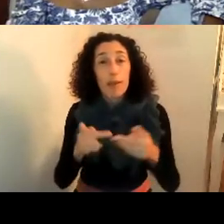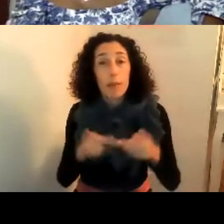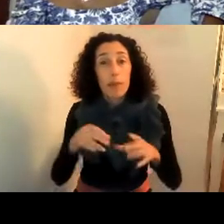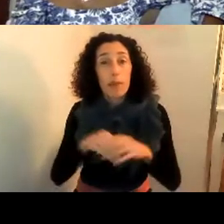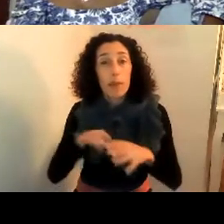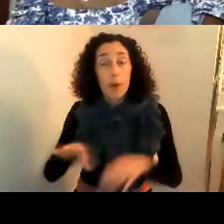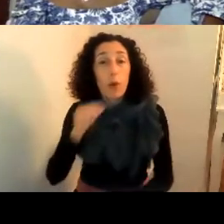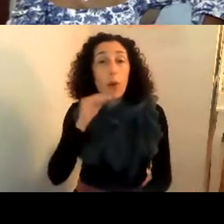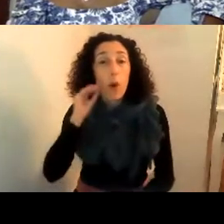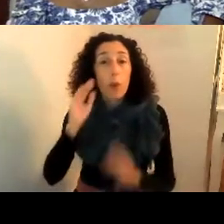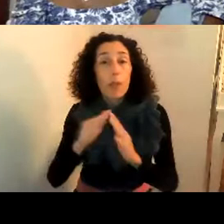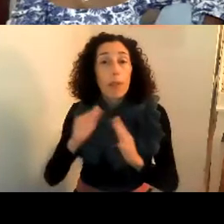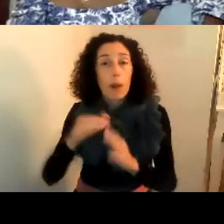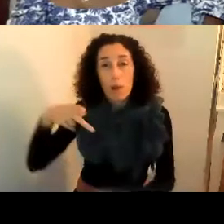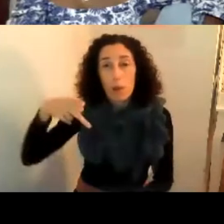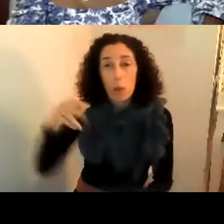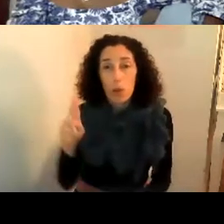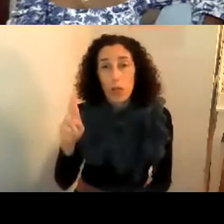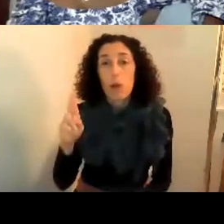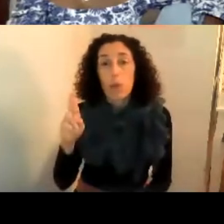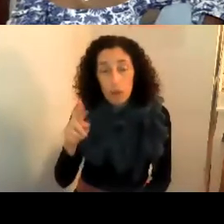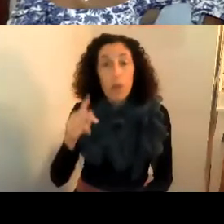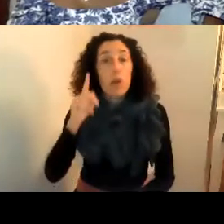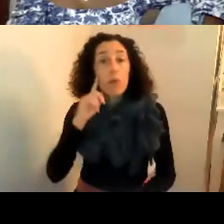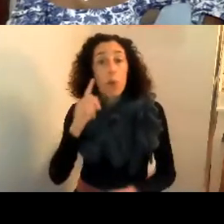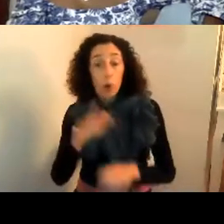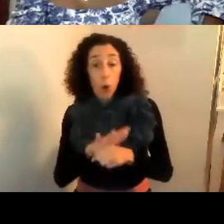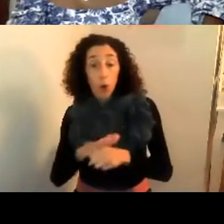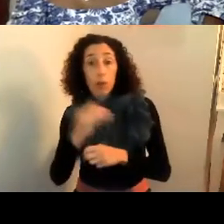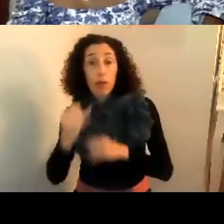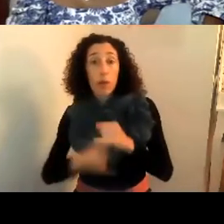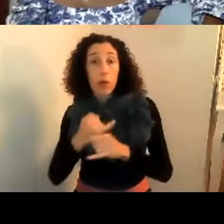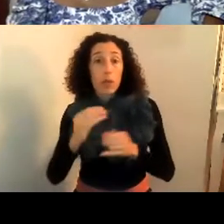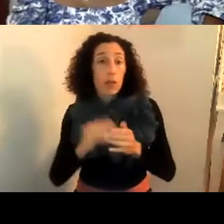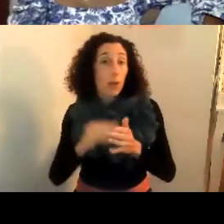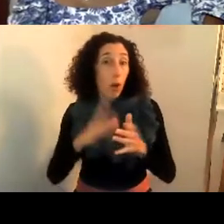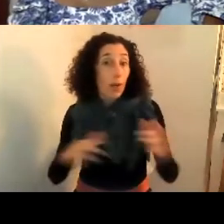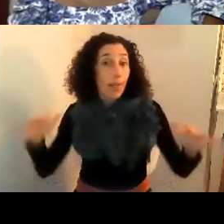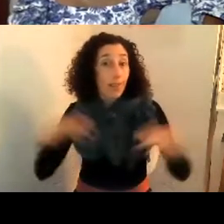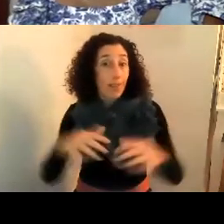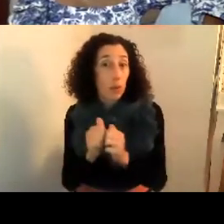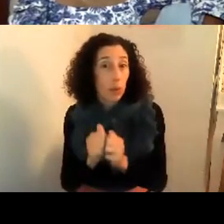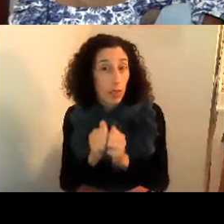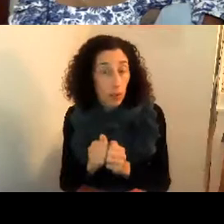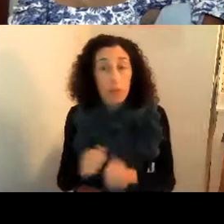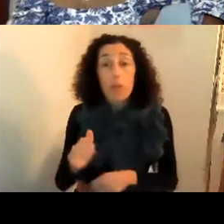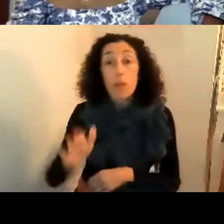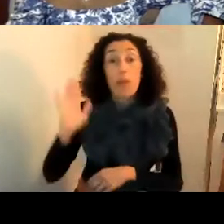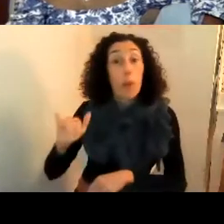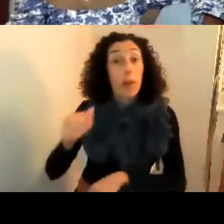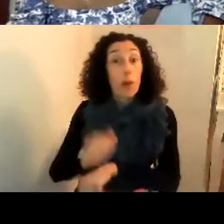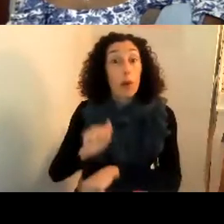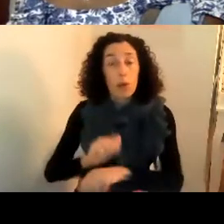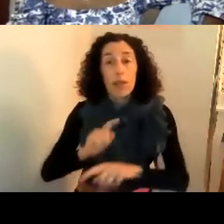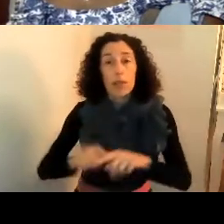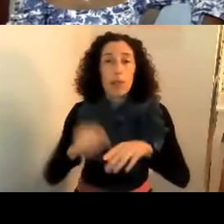to provide a platform for local and international artists. Previously, she worked at a number of